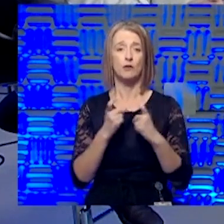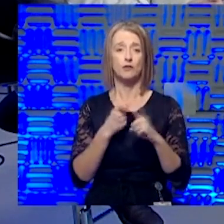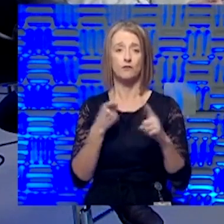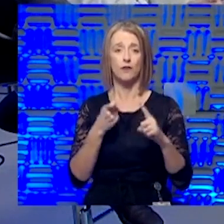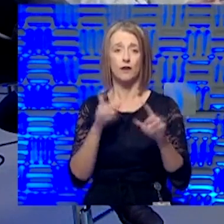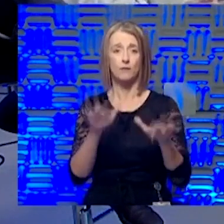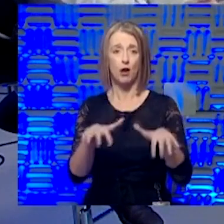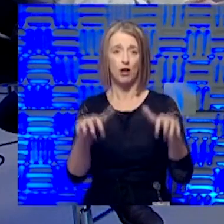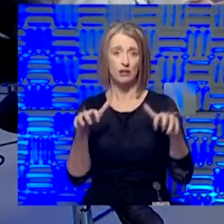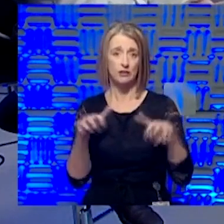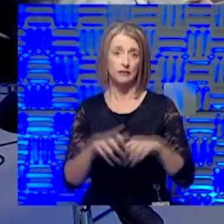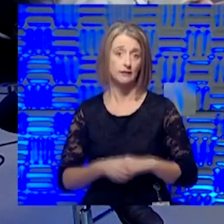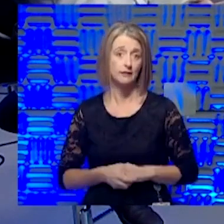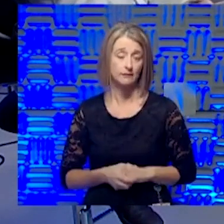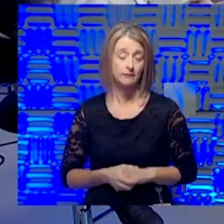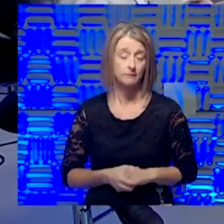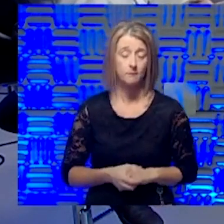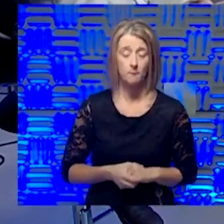our audience.